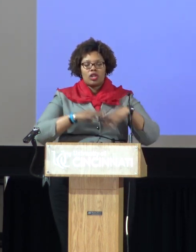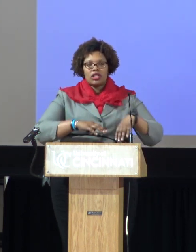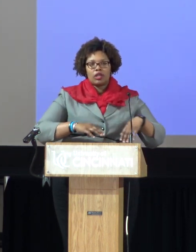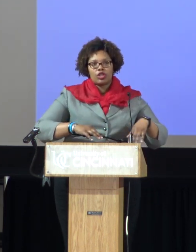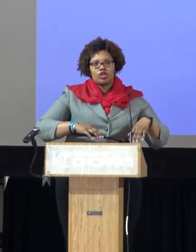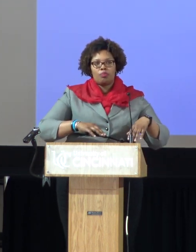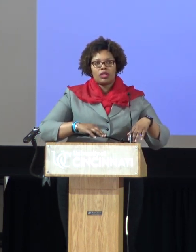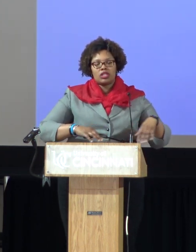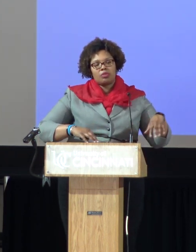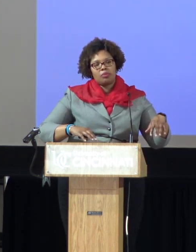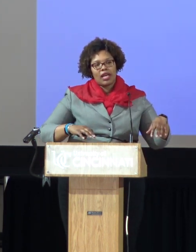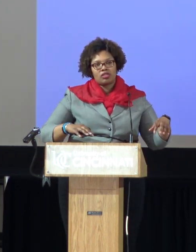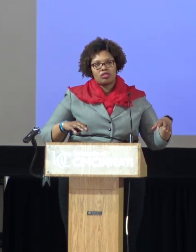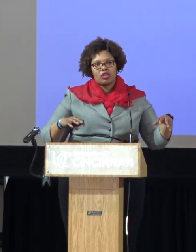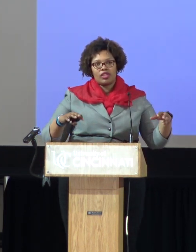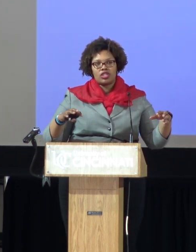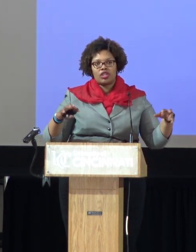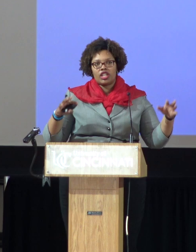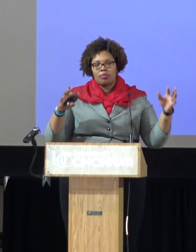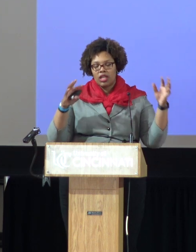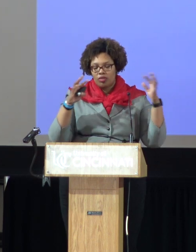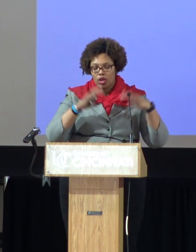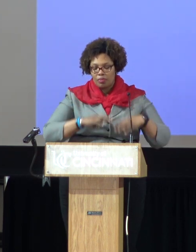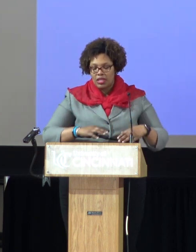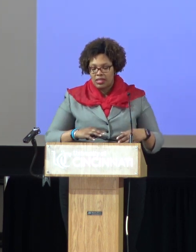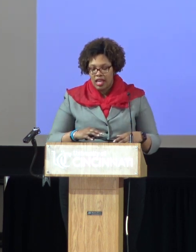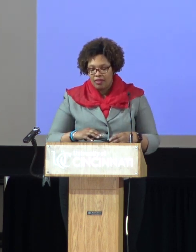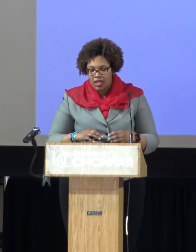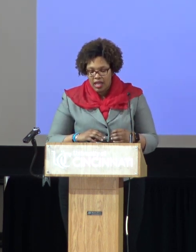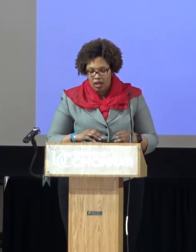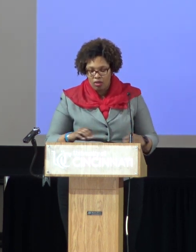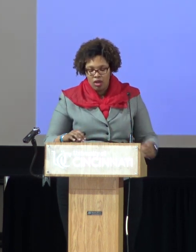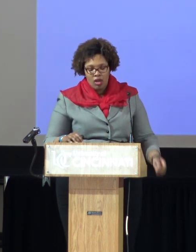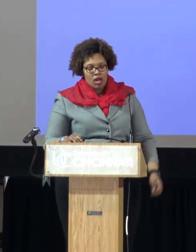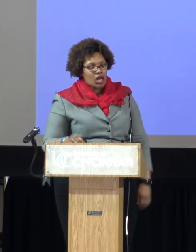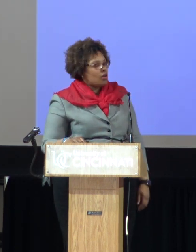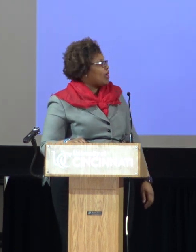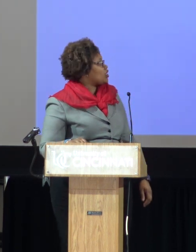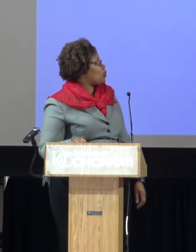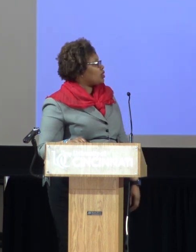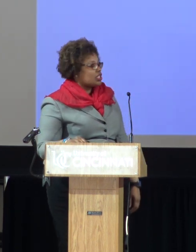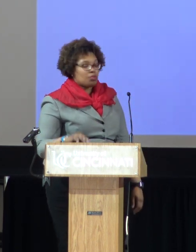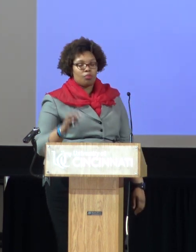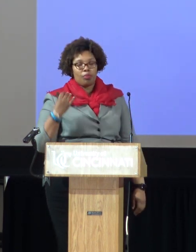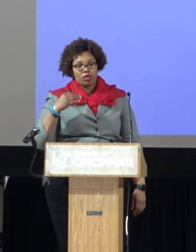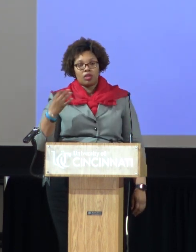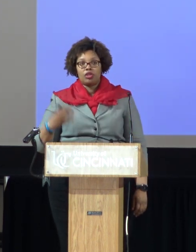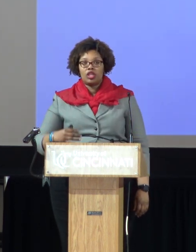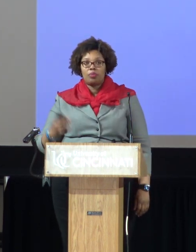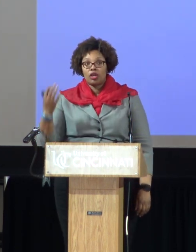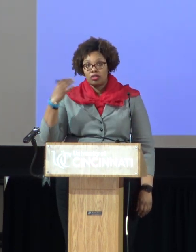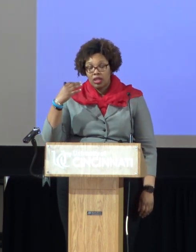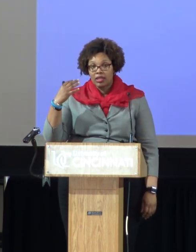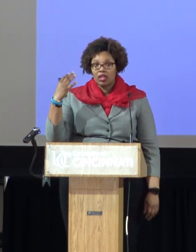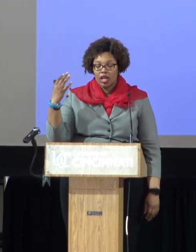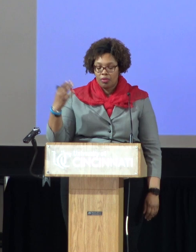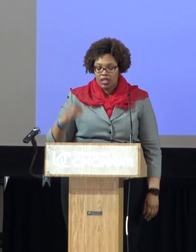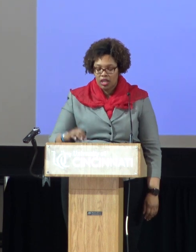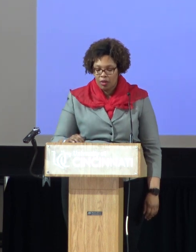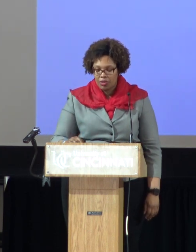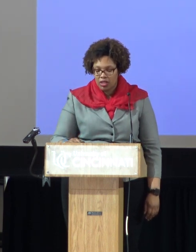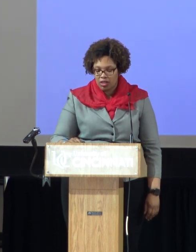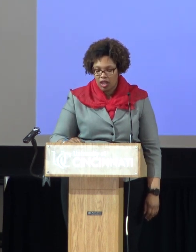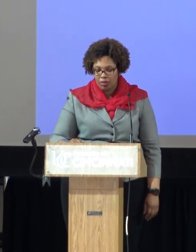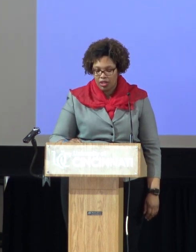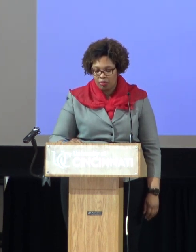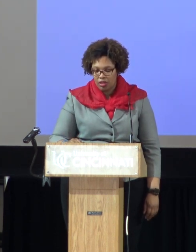program started, there were 2 participant ambassadors on the steering committee. We're up to 7 now. As well as community partners like the libraries.